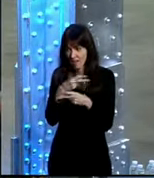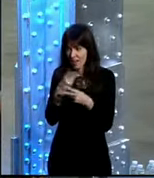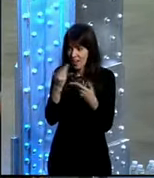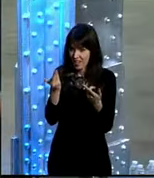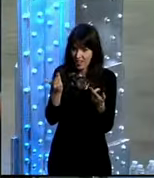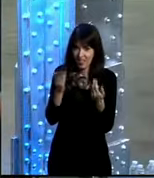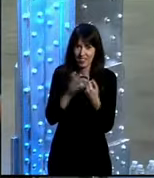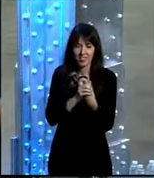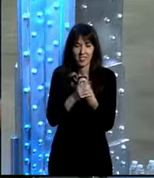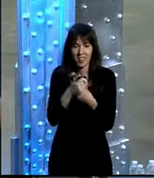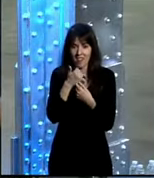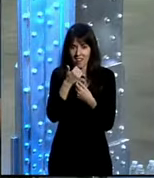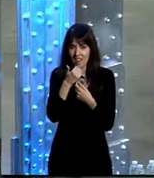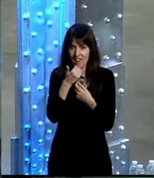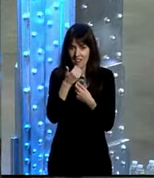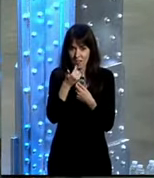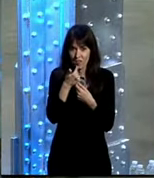I was just thinking that